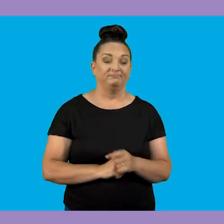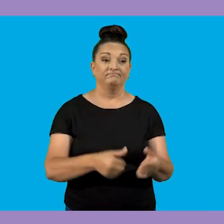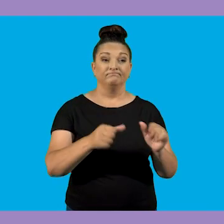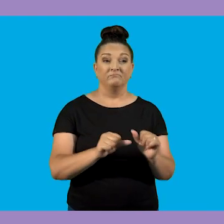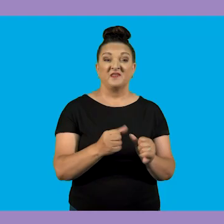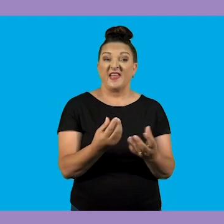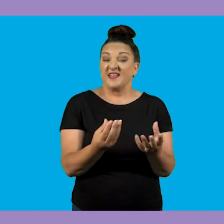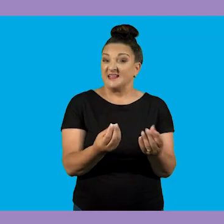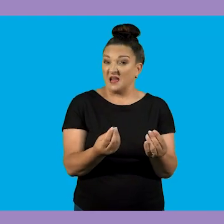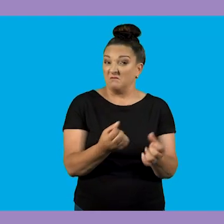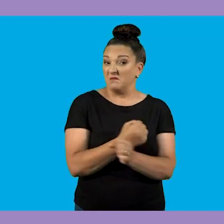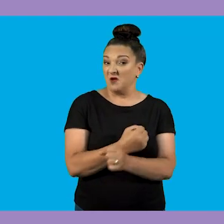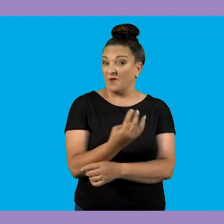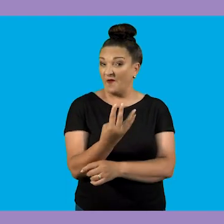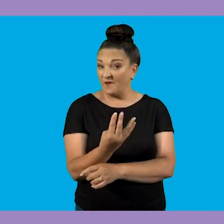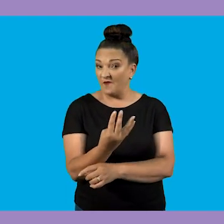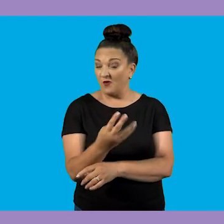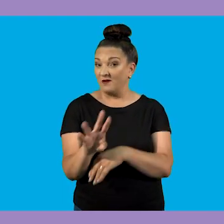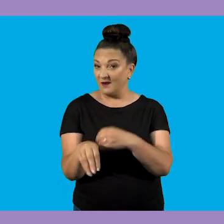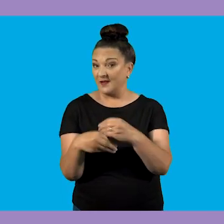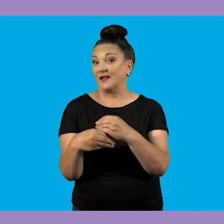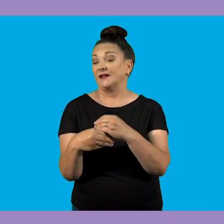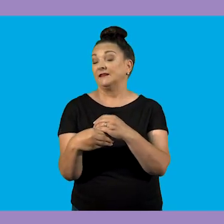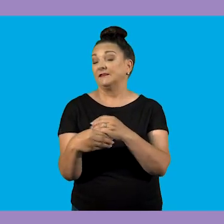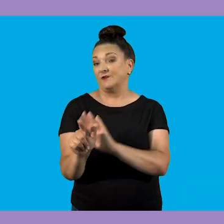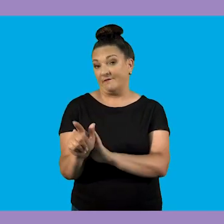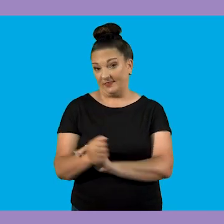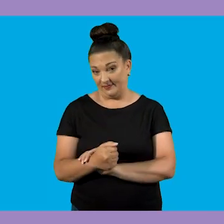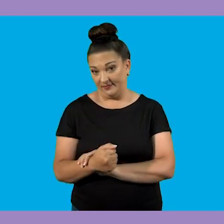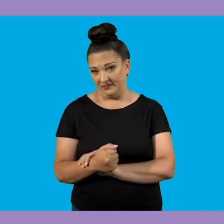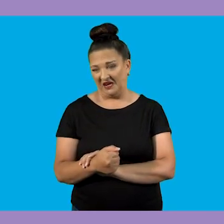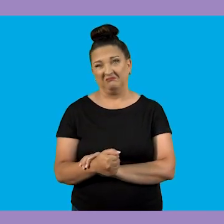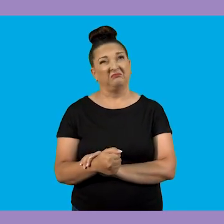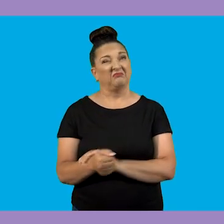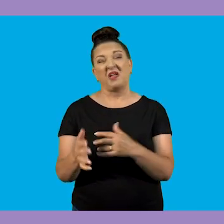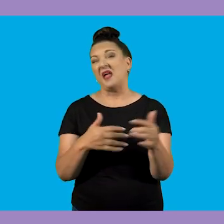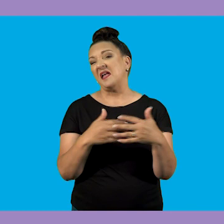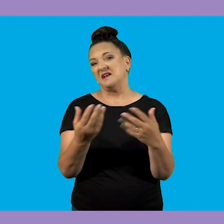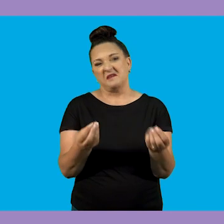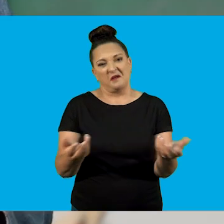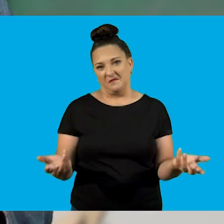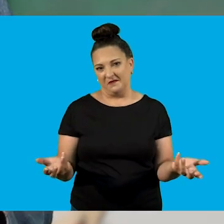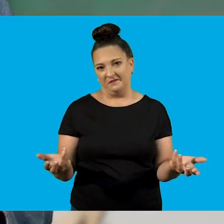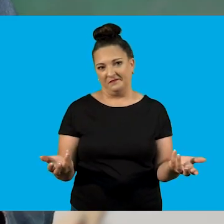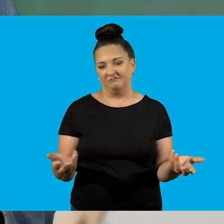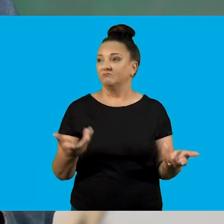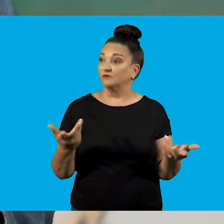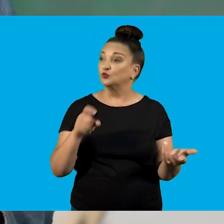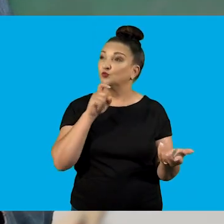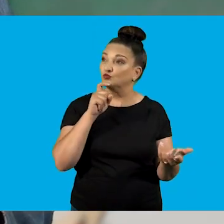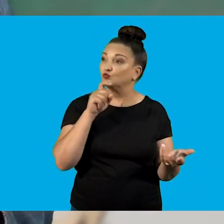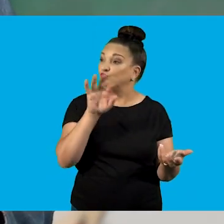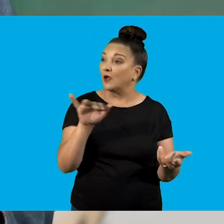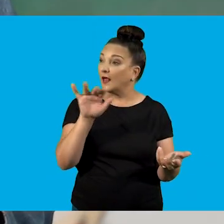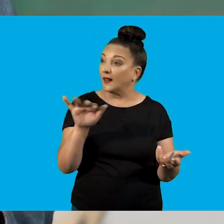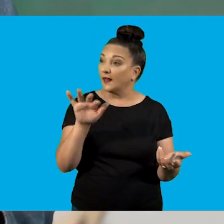A number multiplied by 4 and added to 7. So this could be any number, and we are going to use a